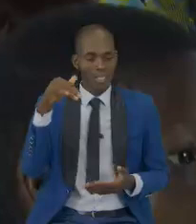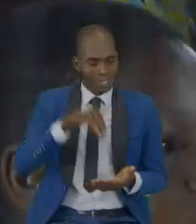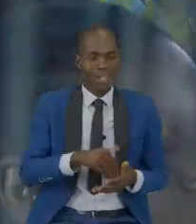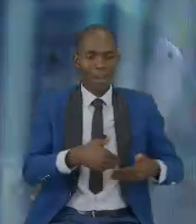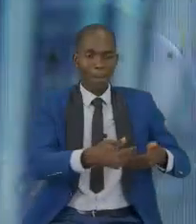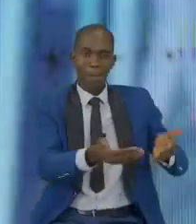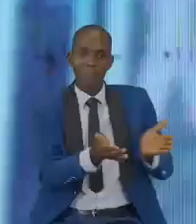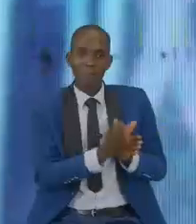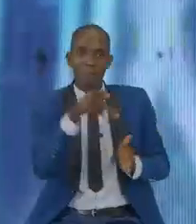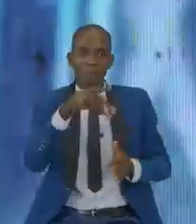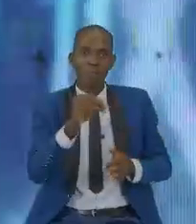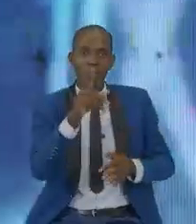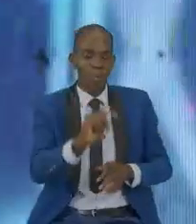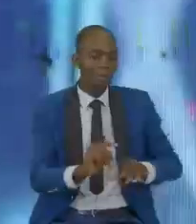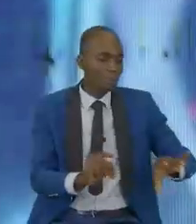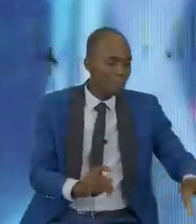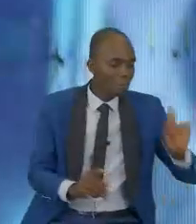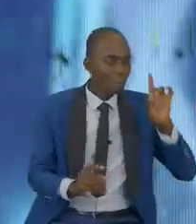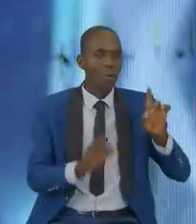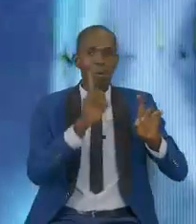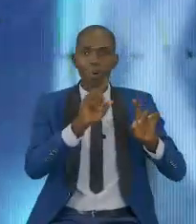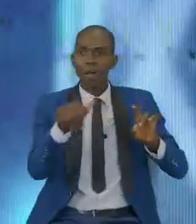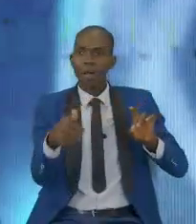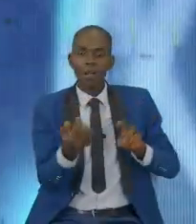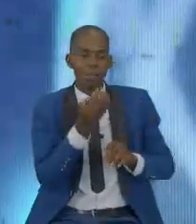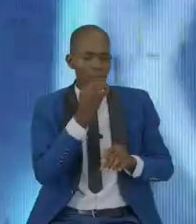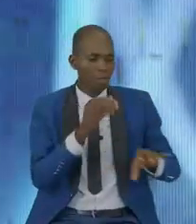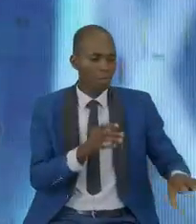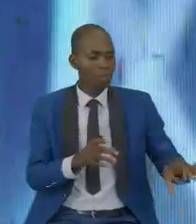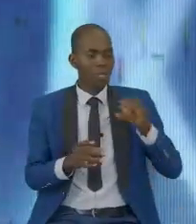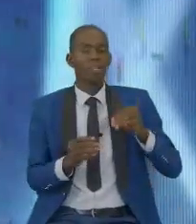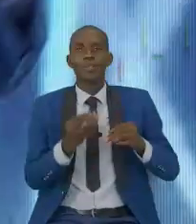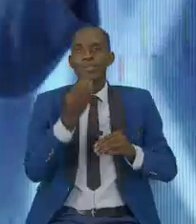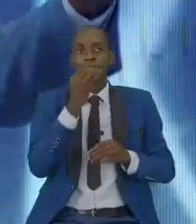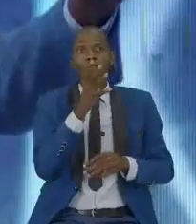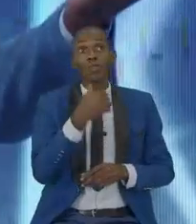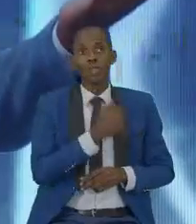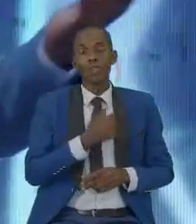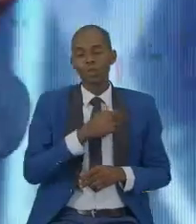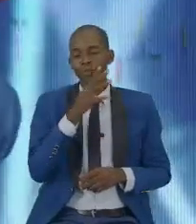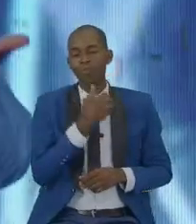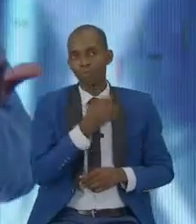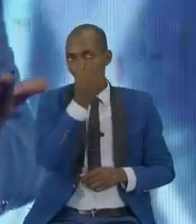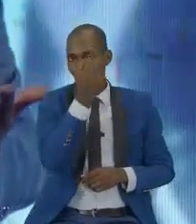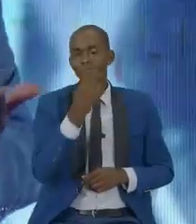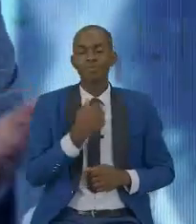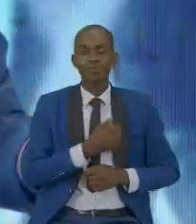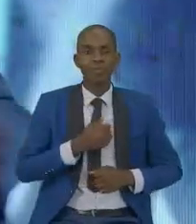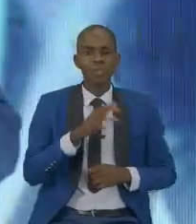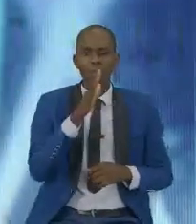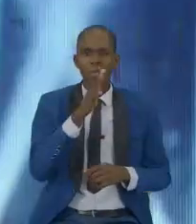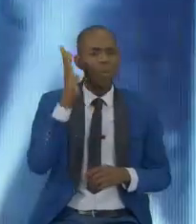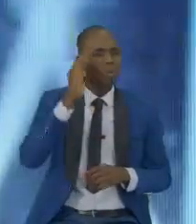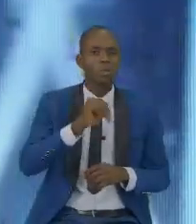again and, you know, put another one in your mouth, your mother will not take your plea for